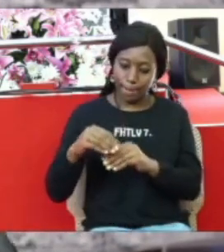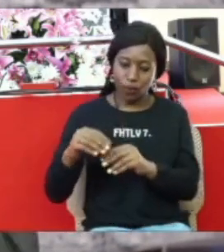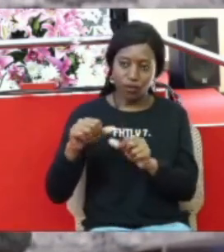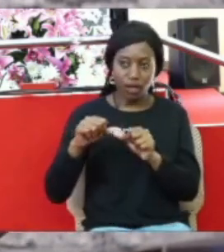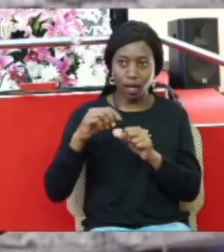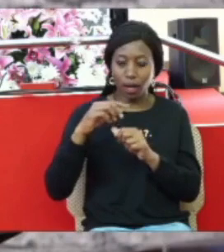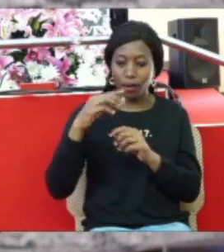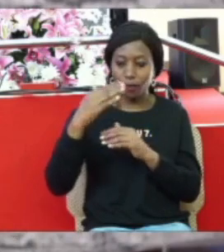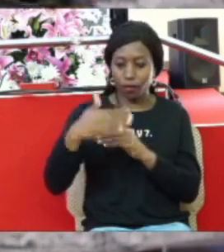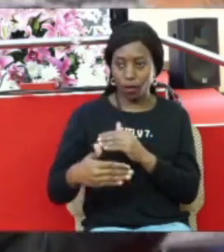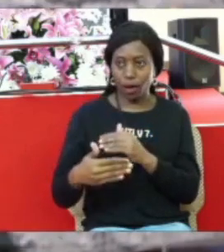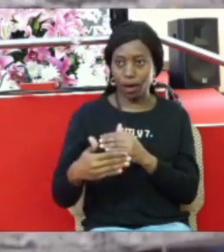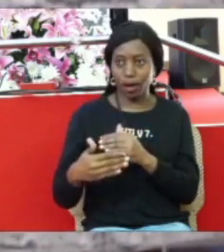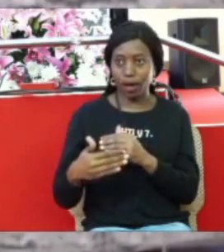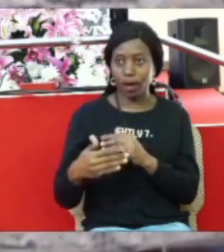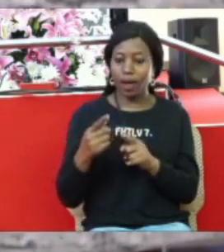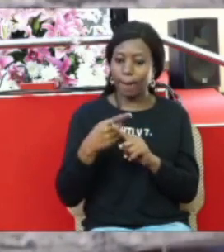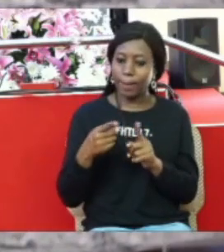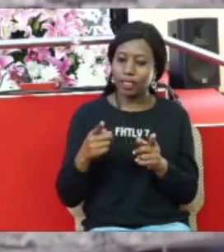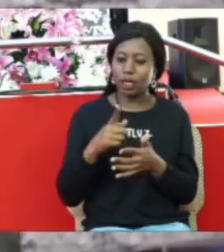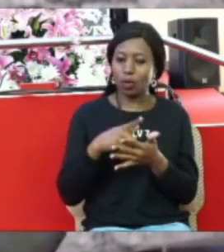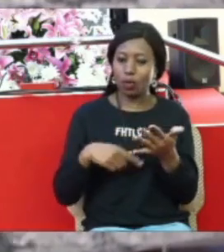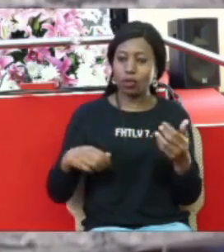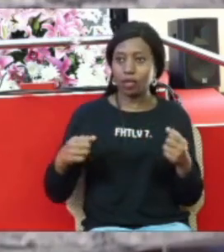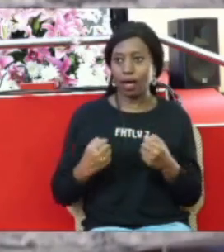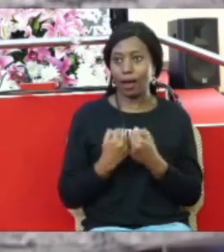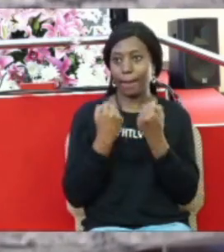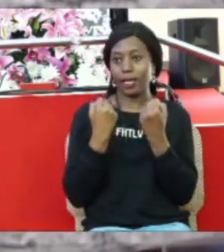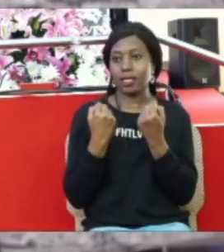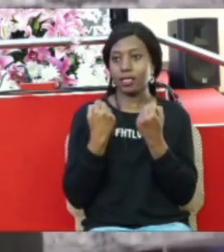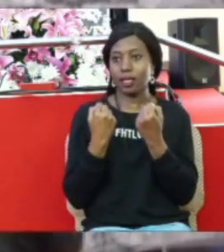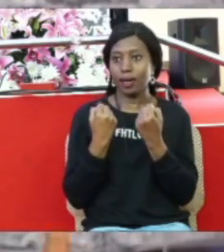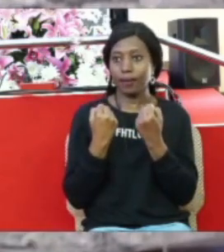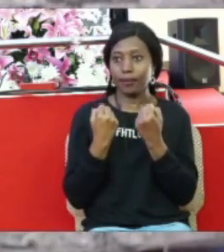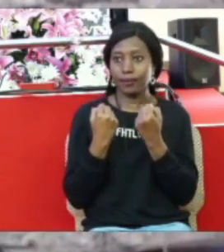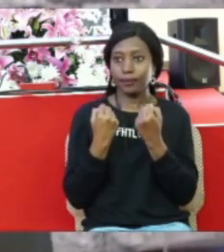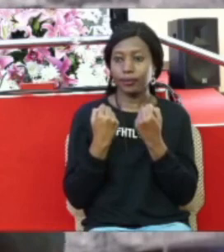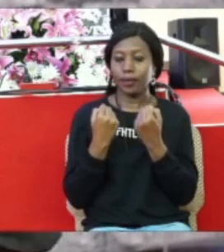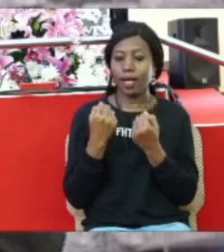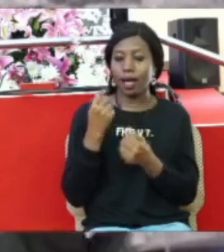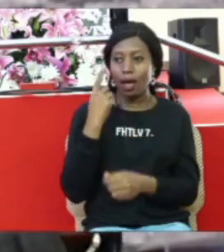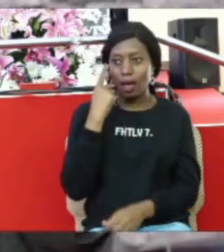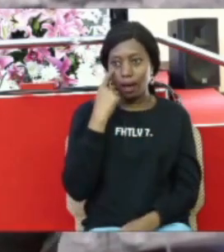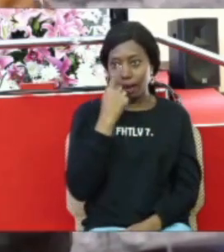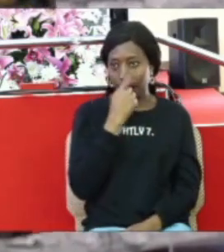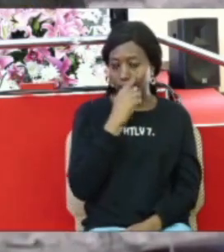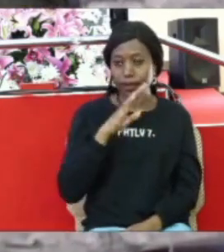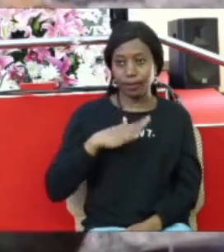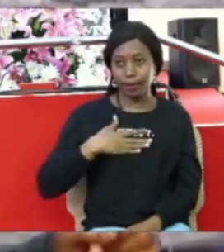that whatever is happening, I'll take not only my ground, but also my eyes will be open up